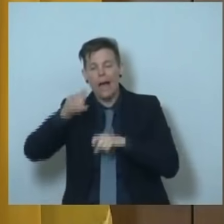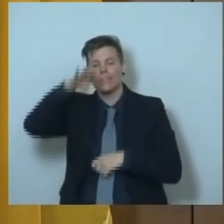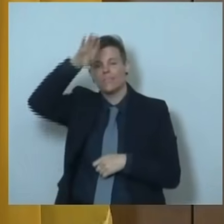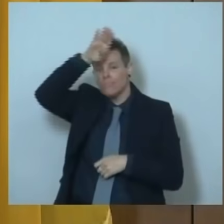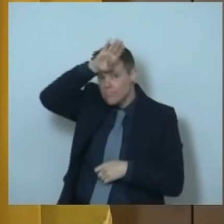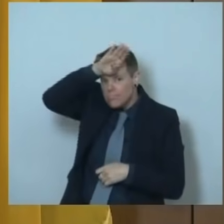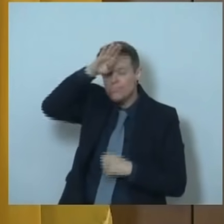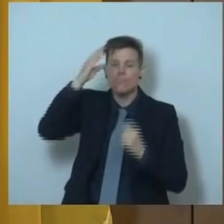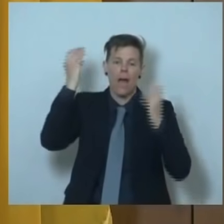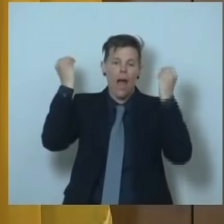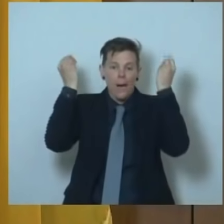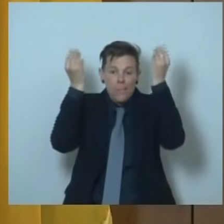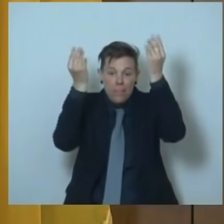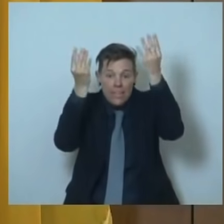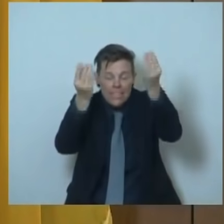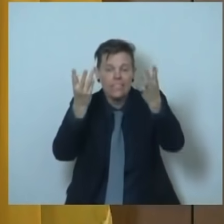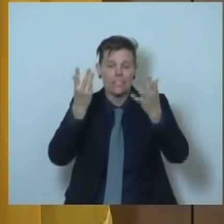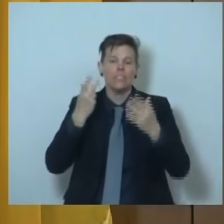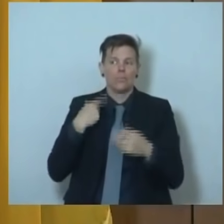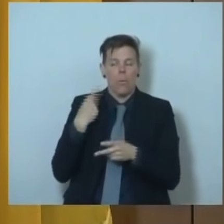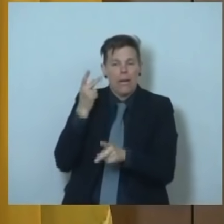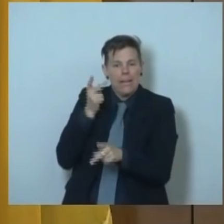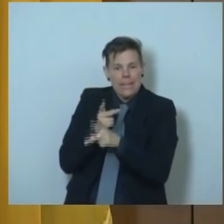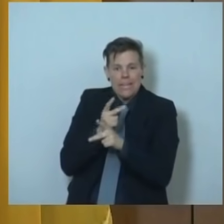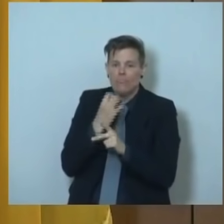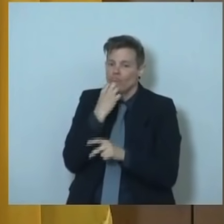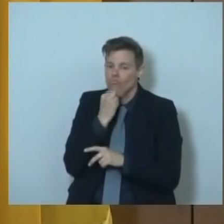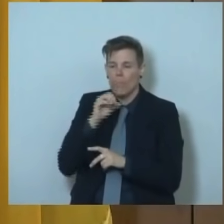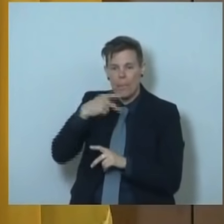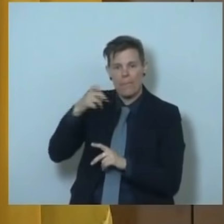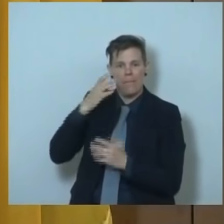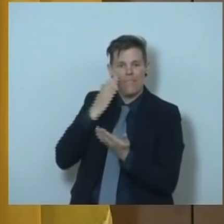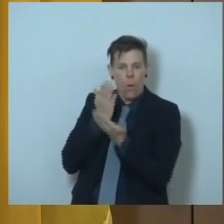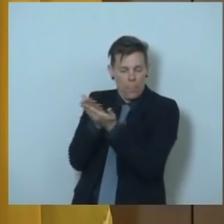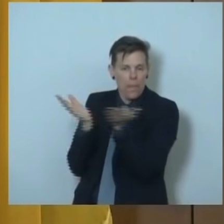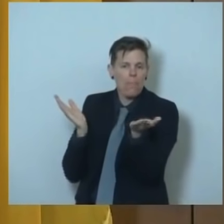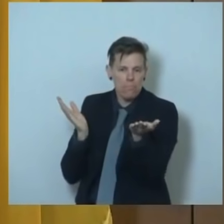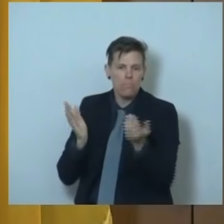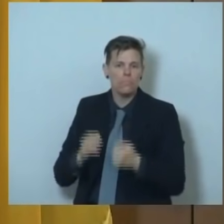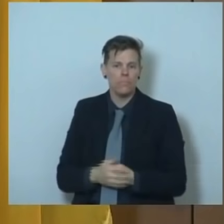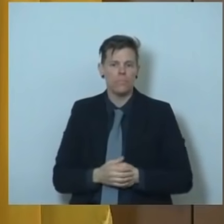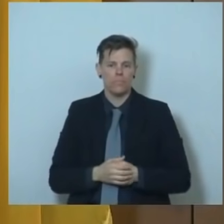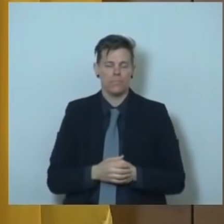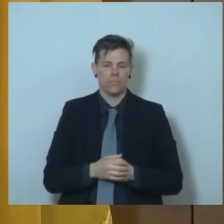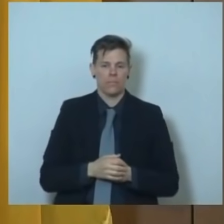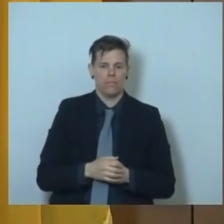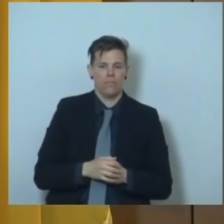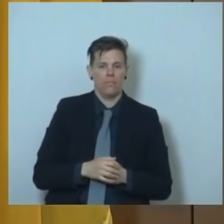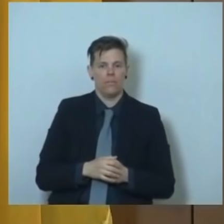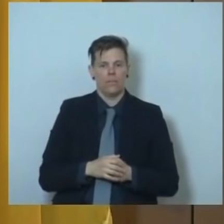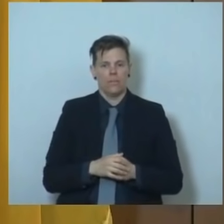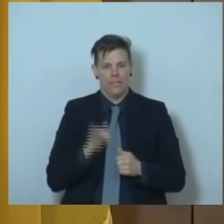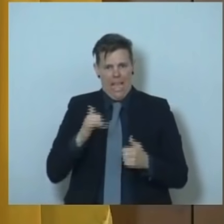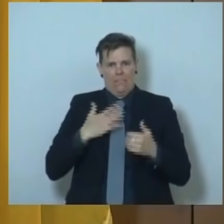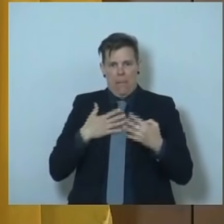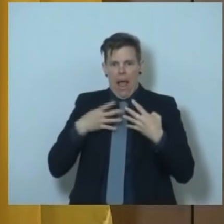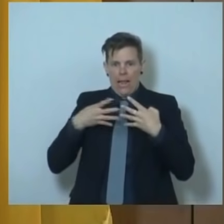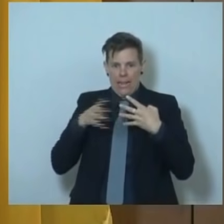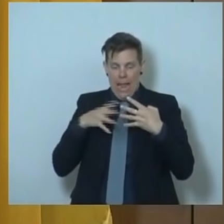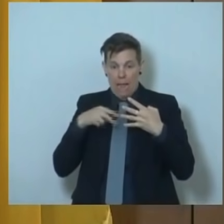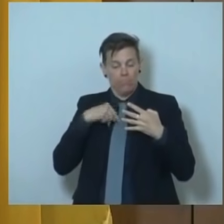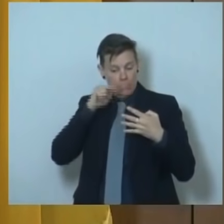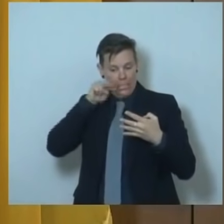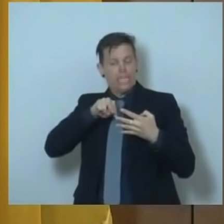we should do it, and we're going to keep using that gating criteria. So I am still optimistic,